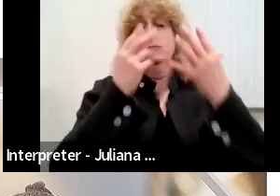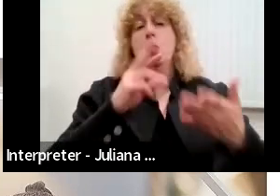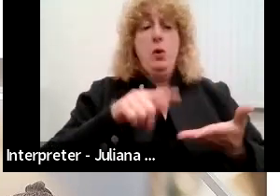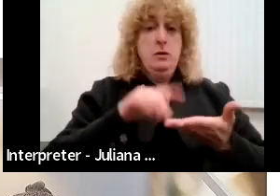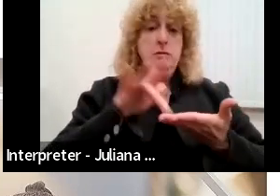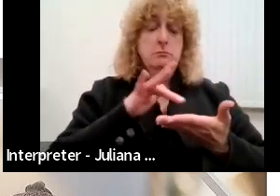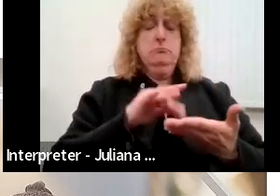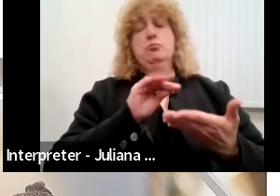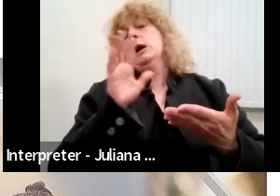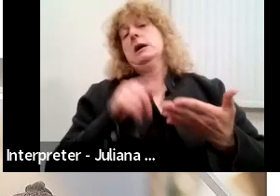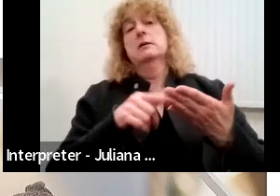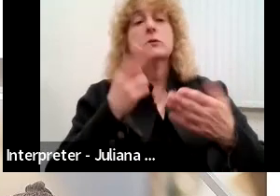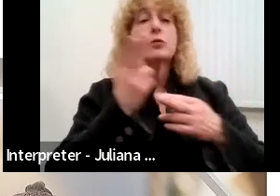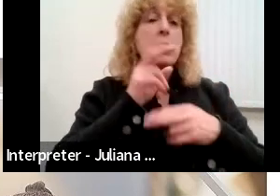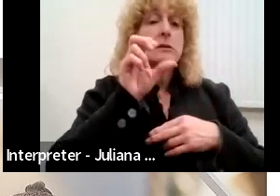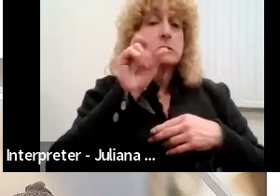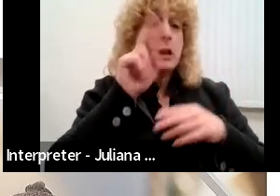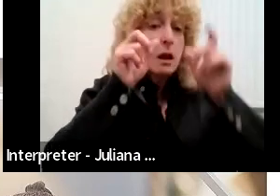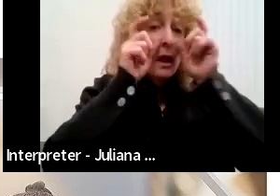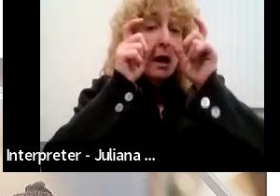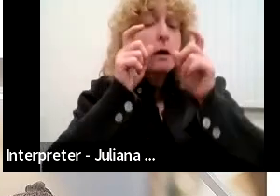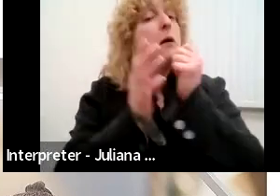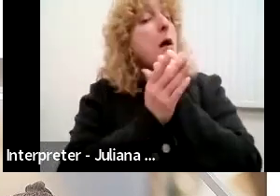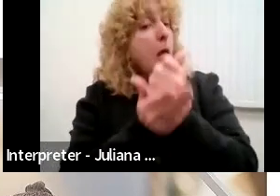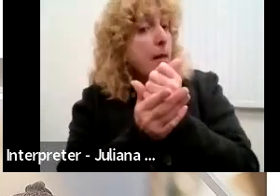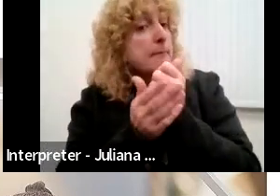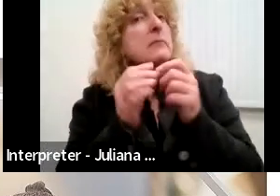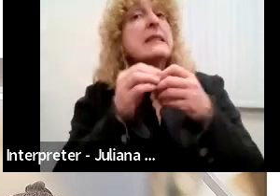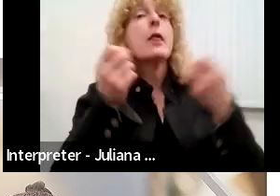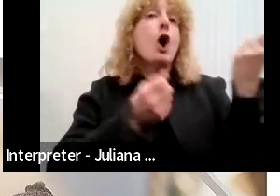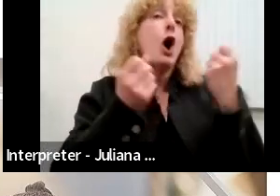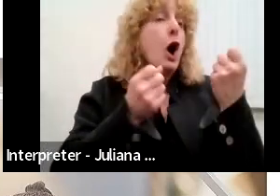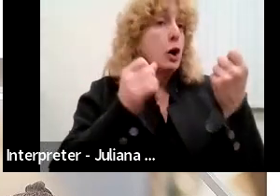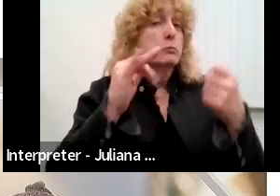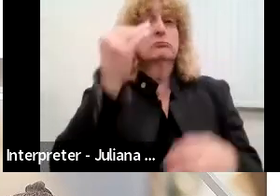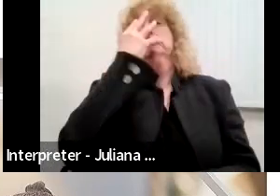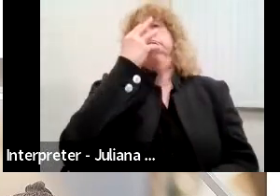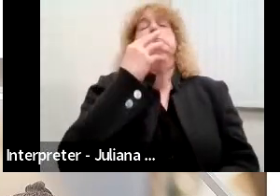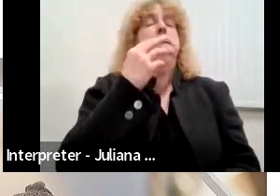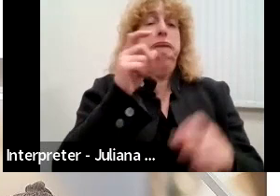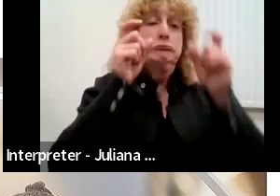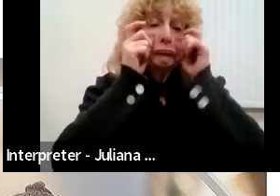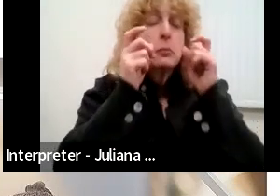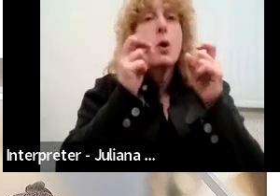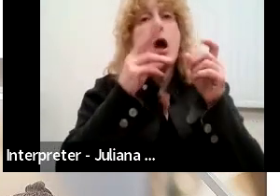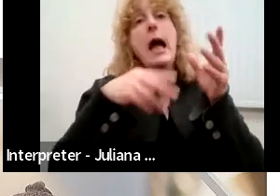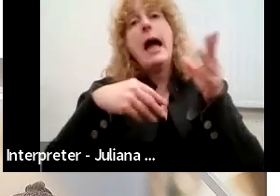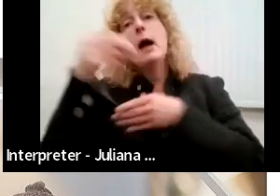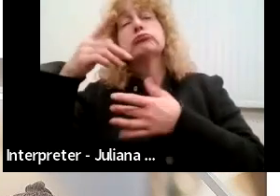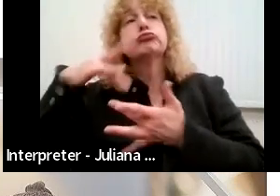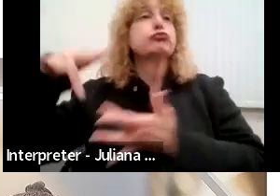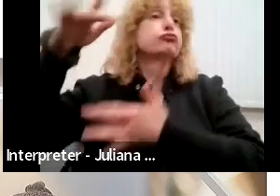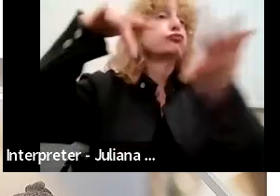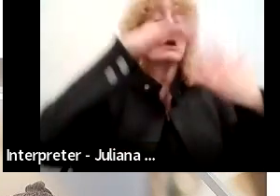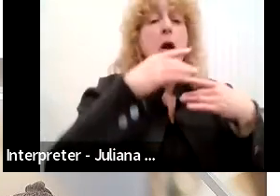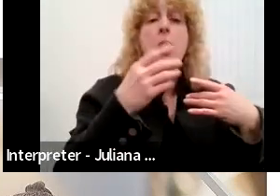So wearing sunglasses is helpful in the car. Or when you're out and about, and then